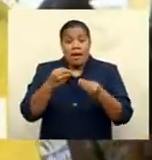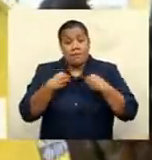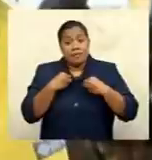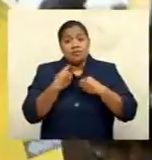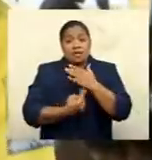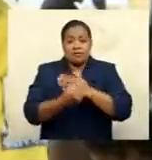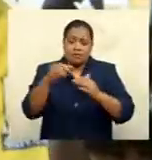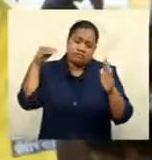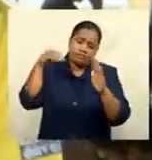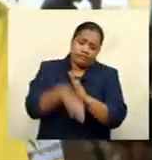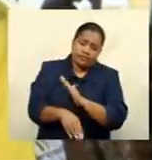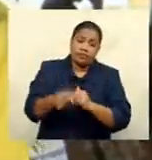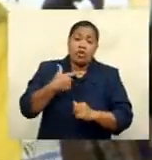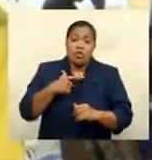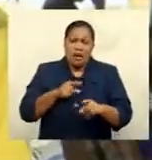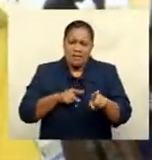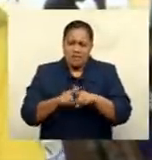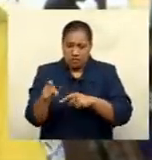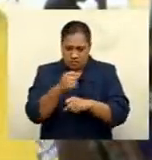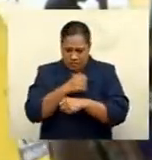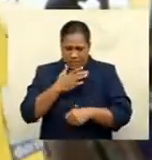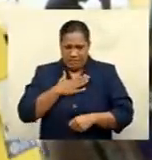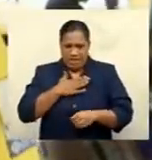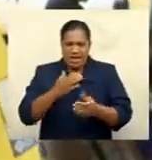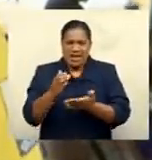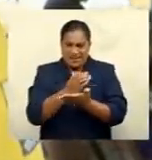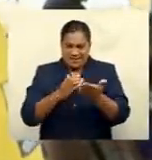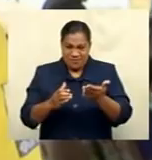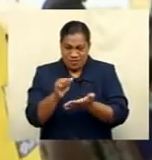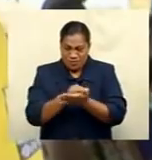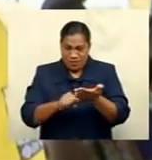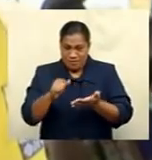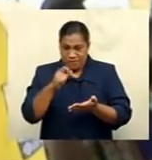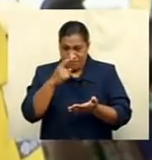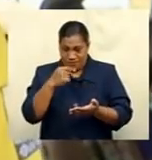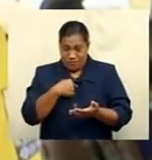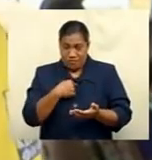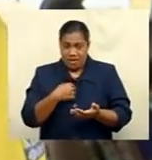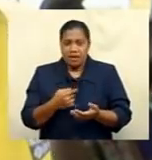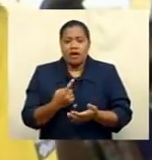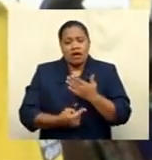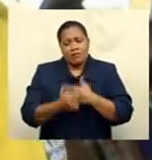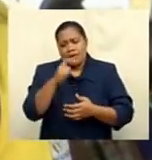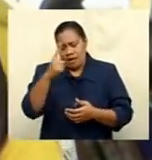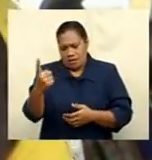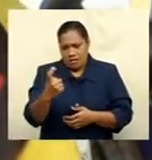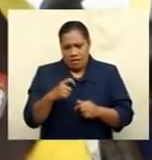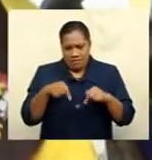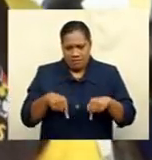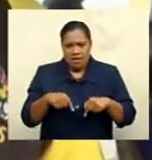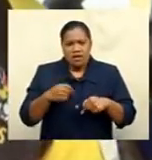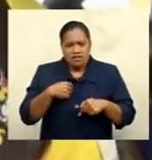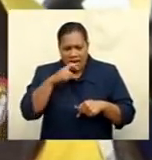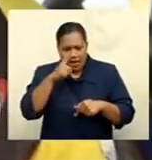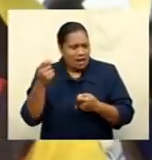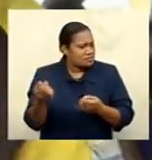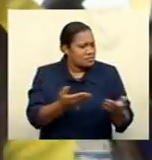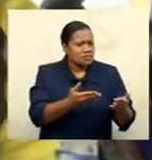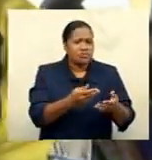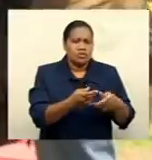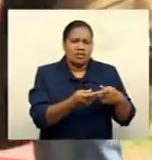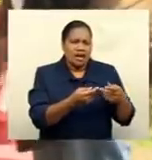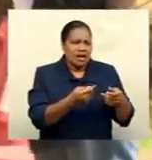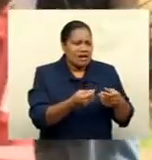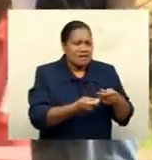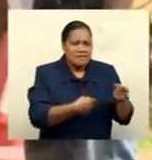are unable to turn up here at the border to buy my produce. I'm longing to transport my produce to the supermarket and meet with my buyers. I have